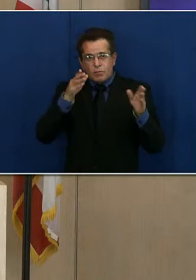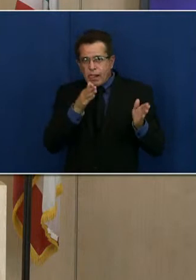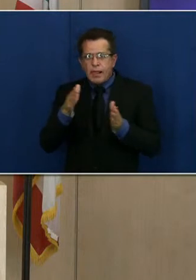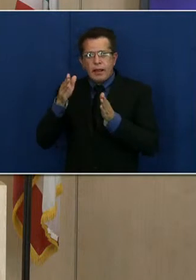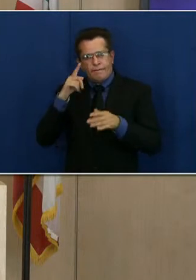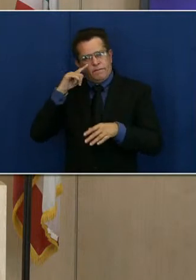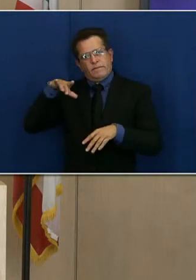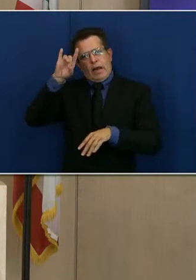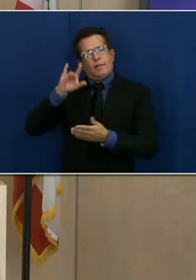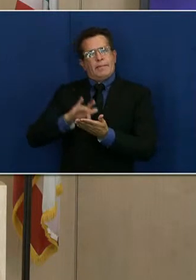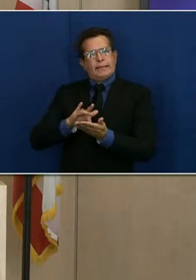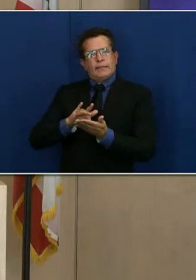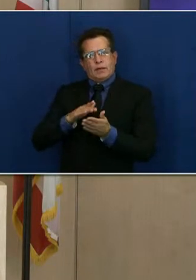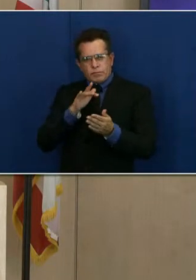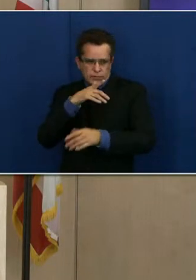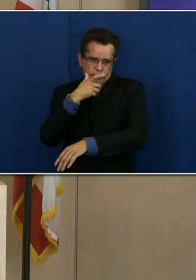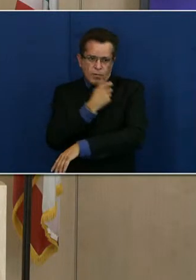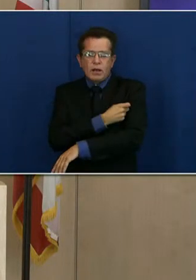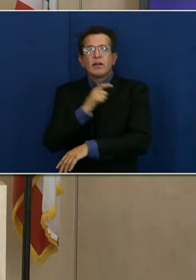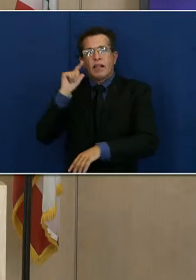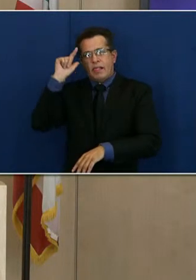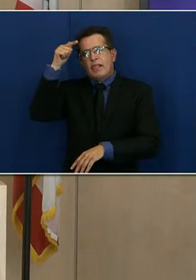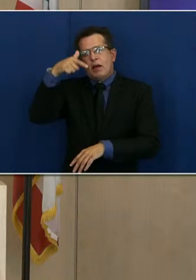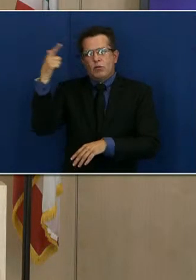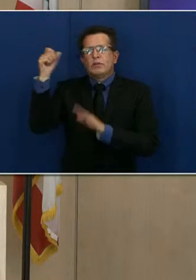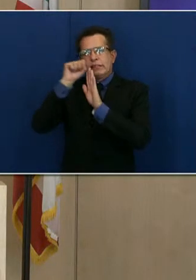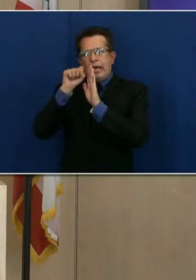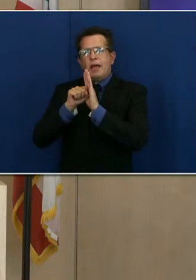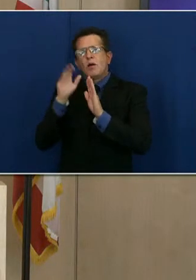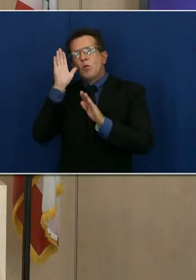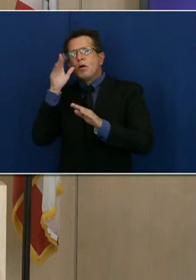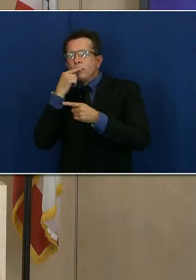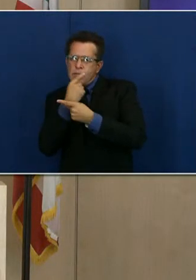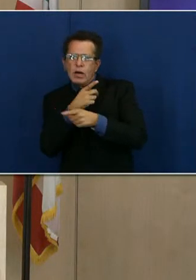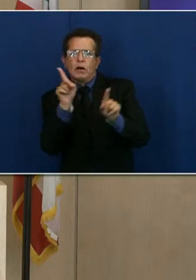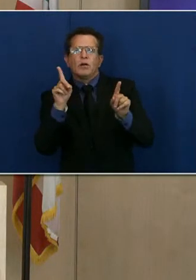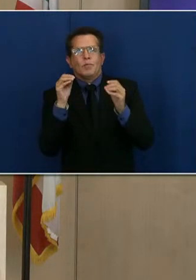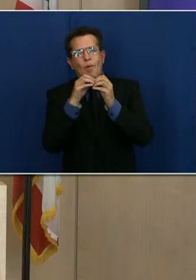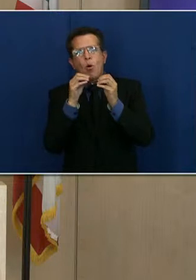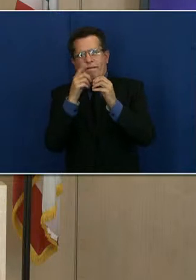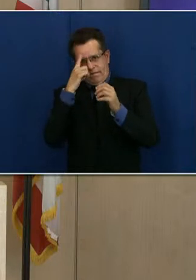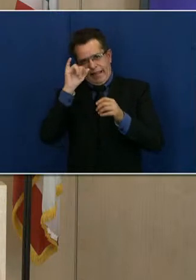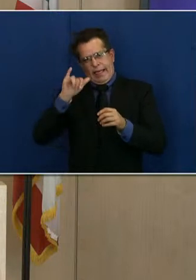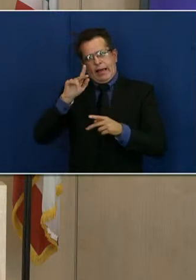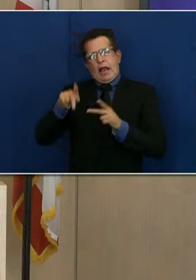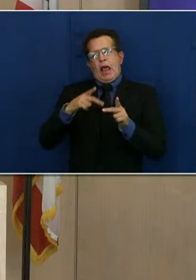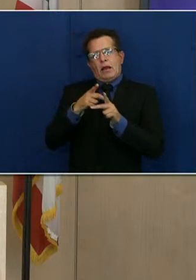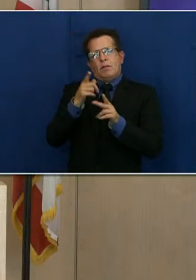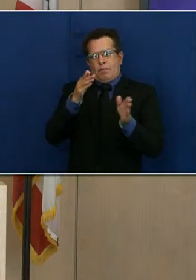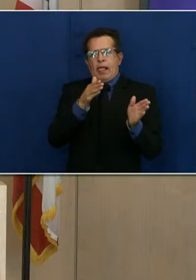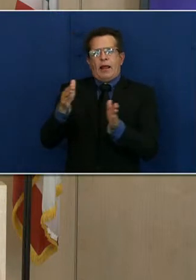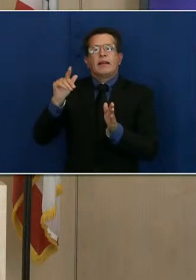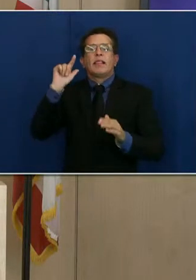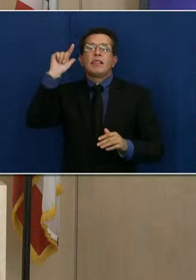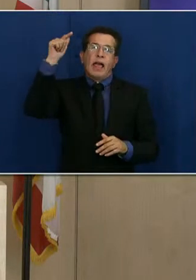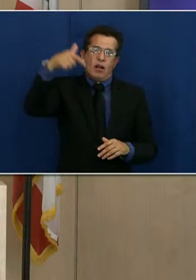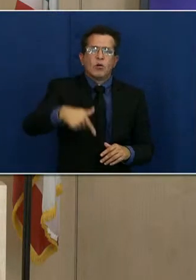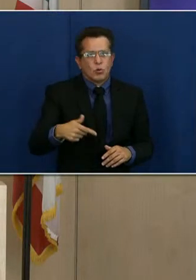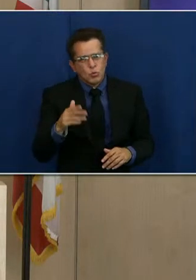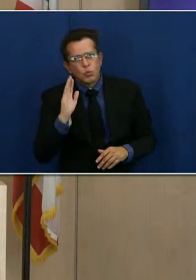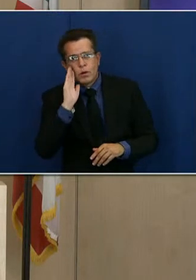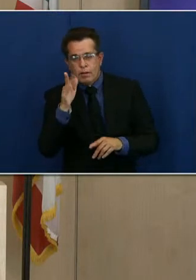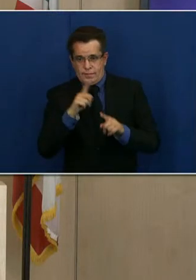that the state will provide additional guidance regarding that type of issue later on. But right